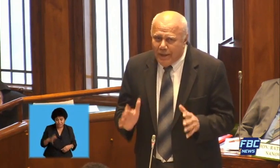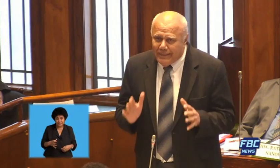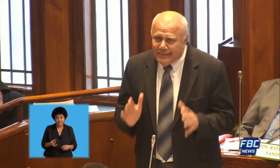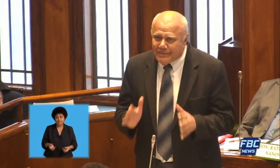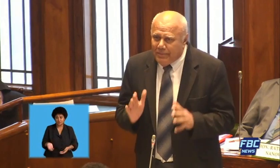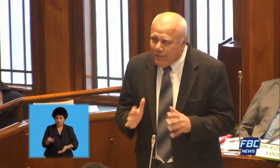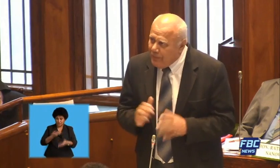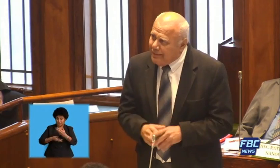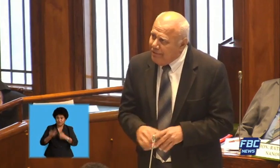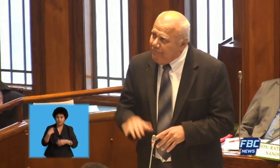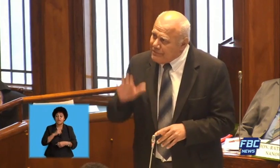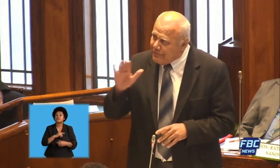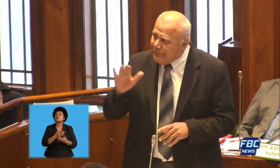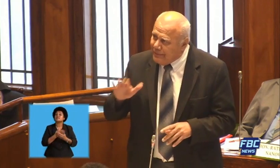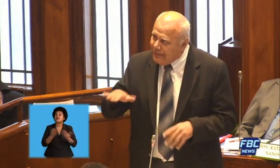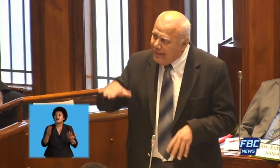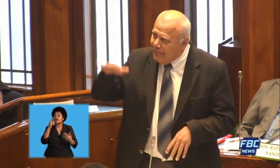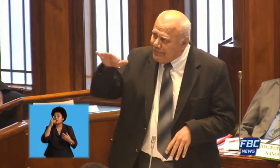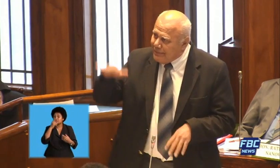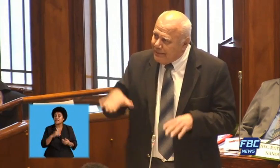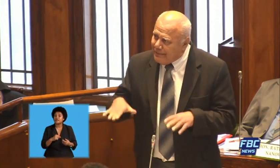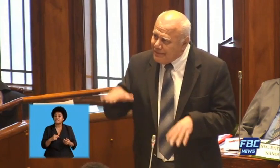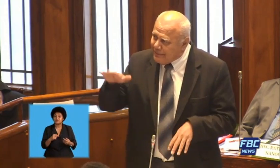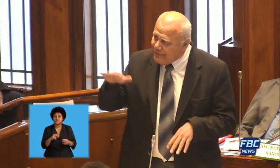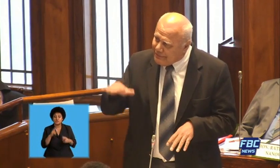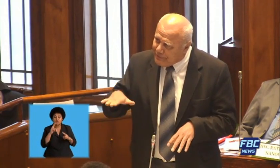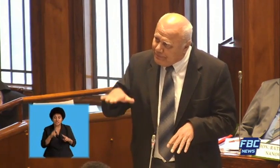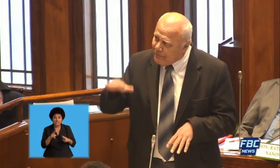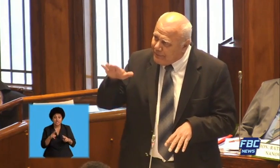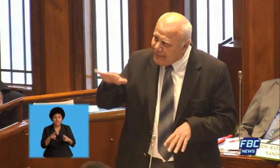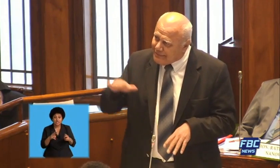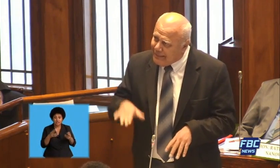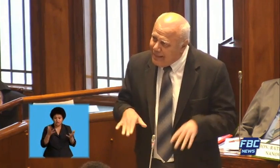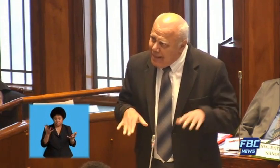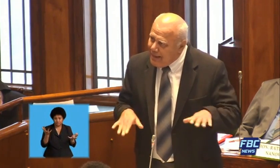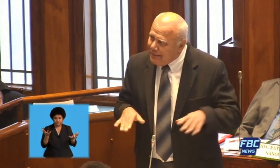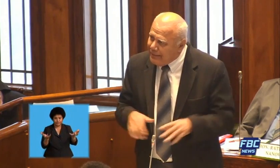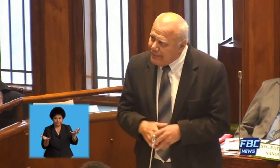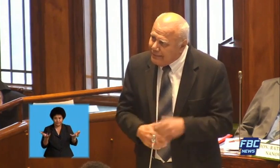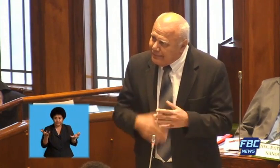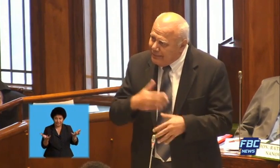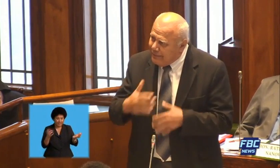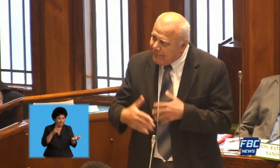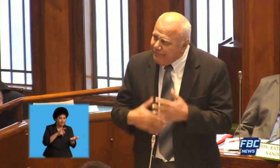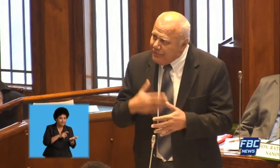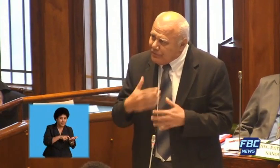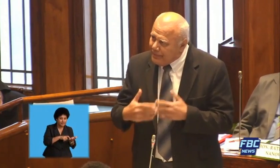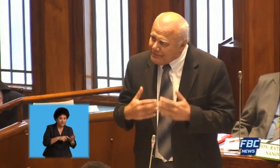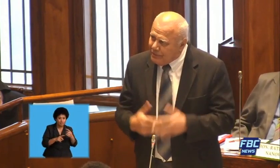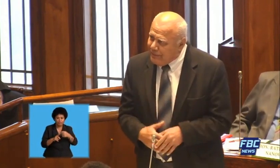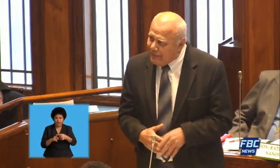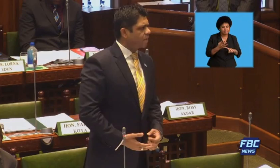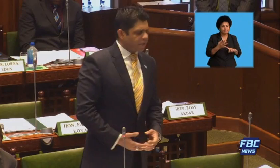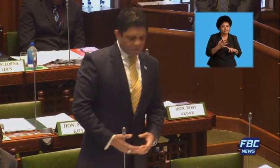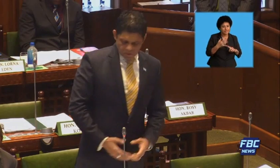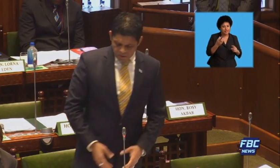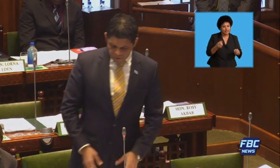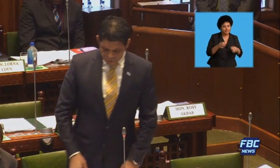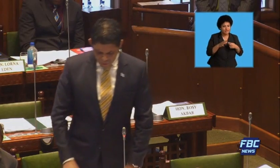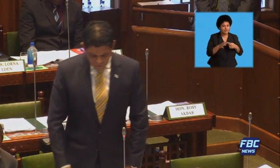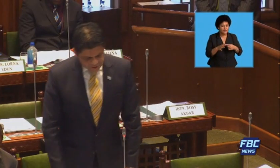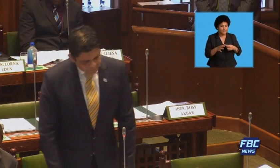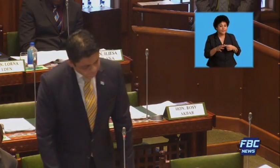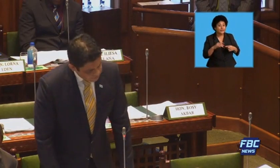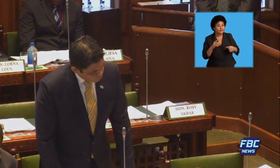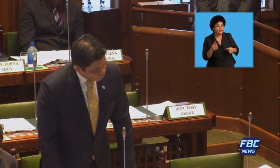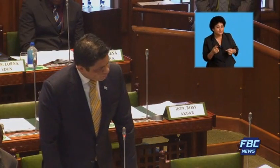what is a better way of measuring the relativity between debts and the revenue capacity of a country? You